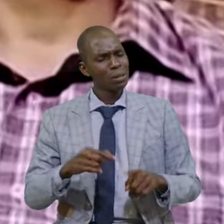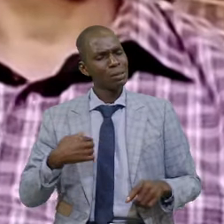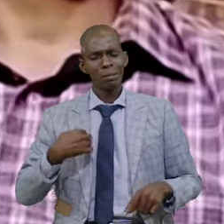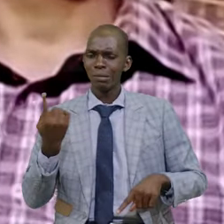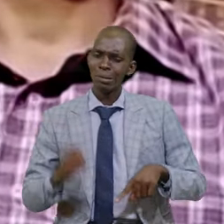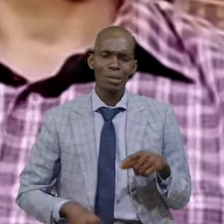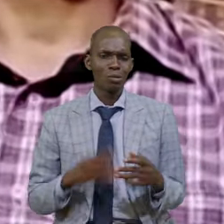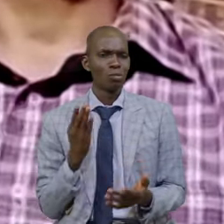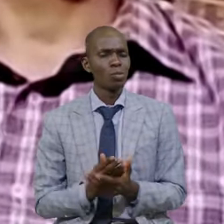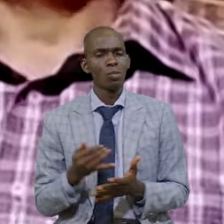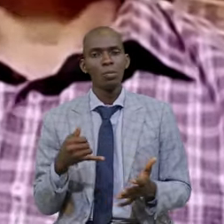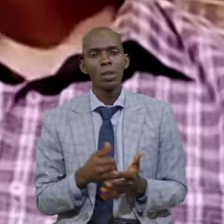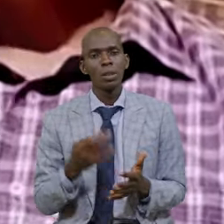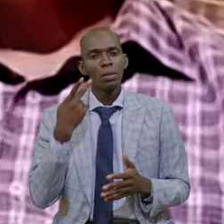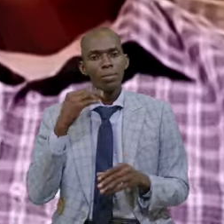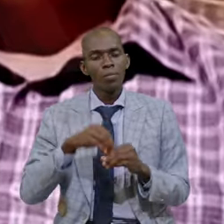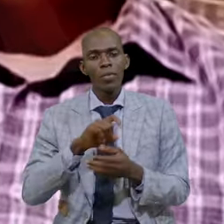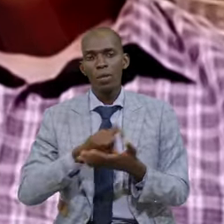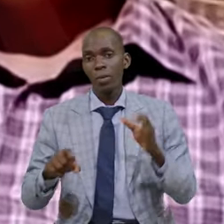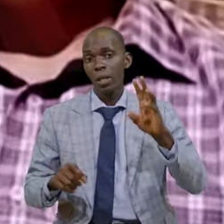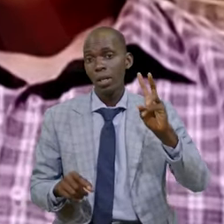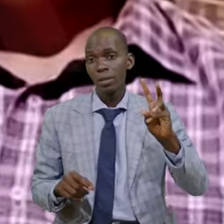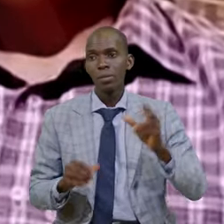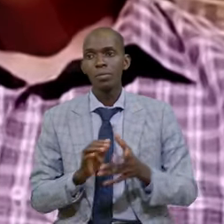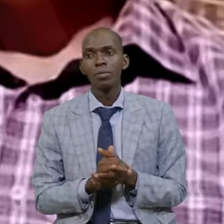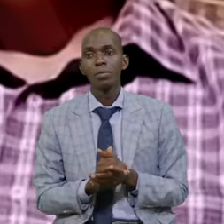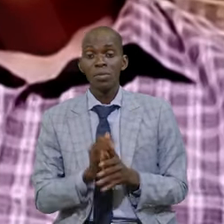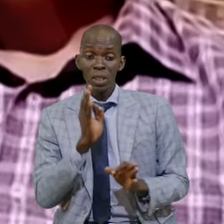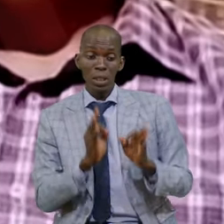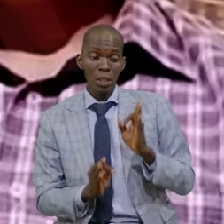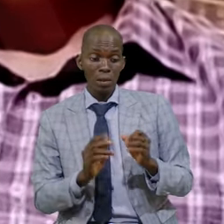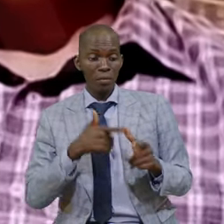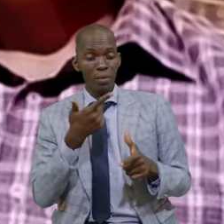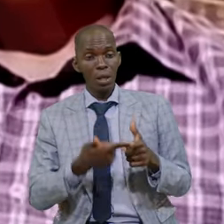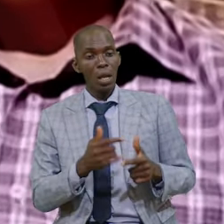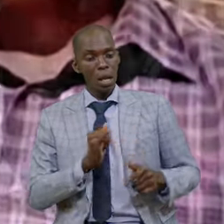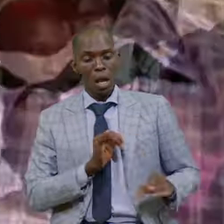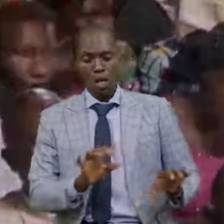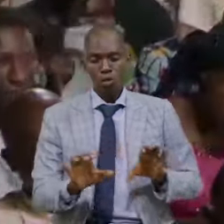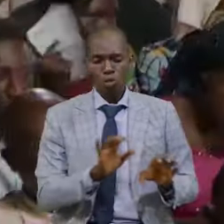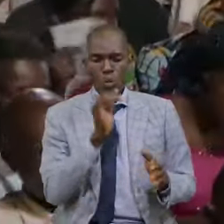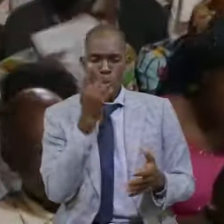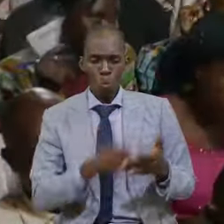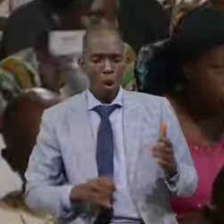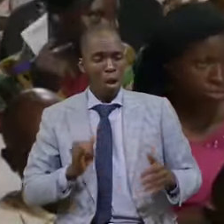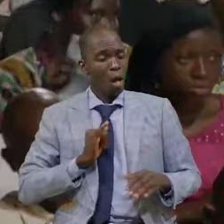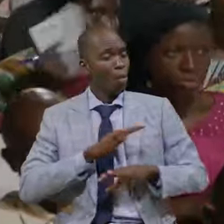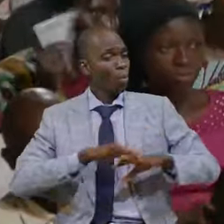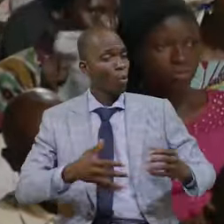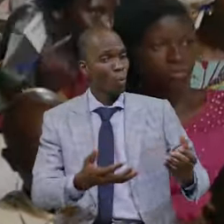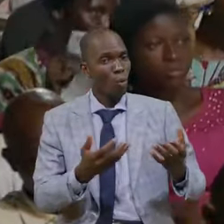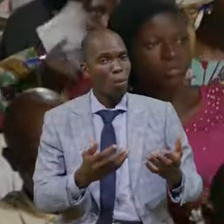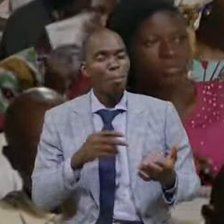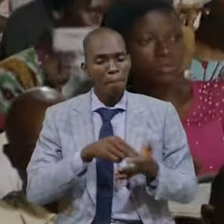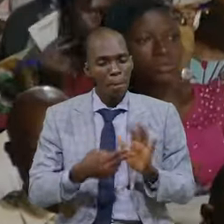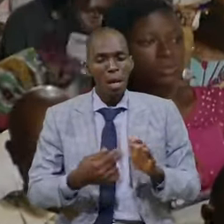verse 16, if then I do that which I would not, I consent